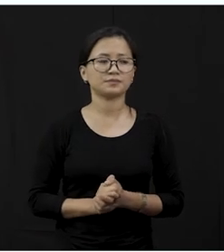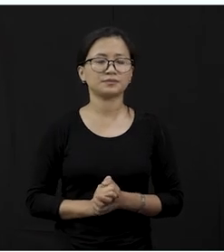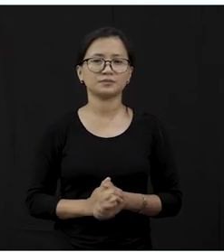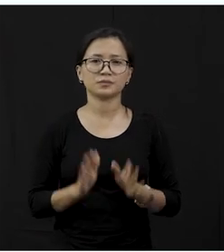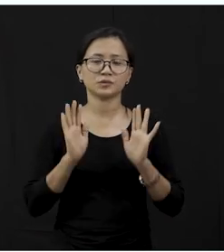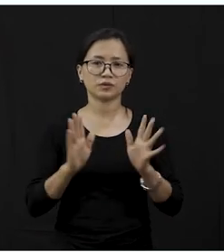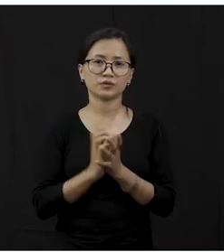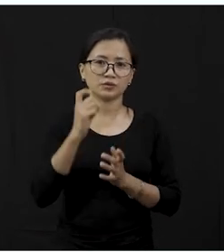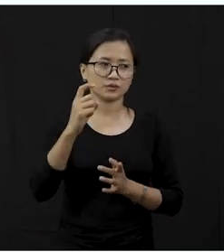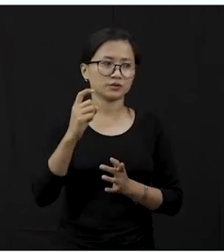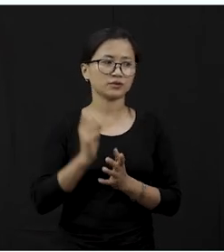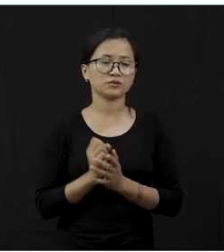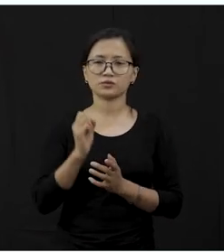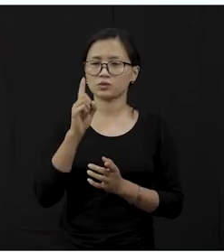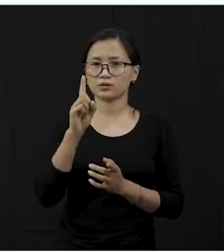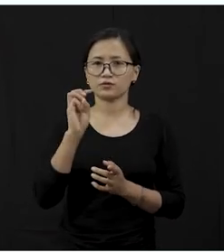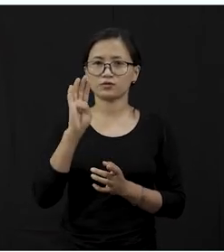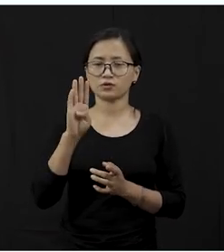Now we have 7,142,